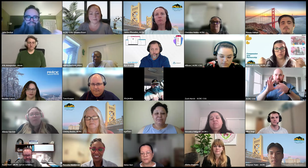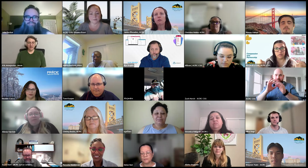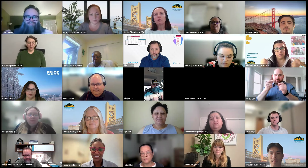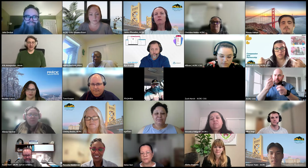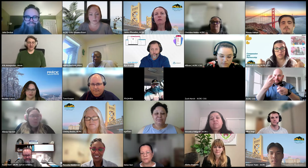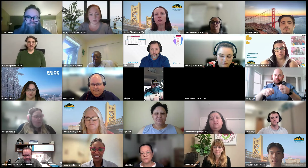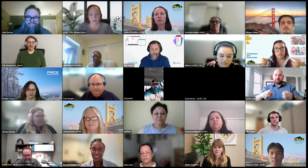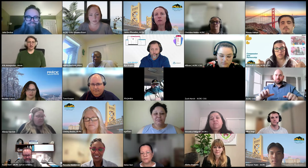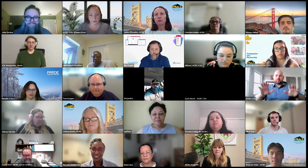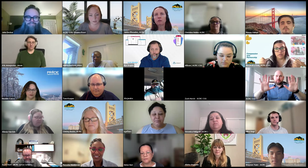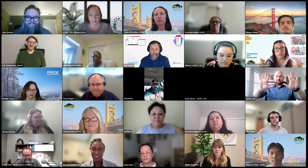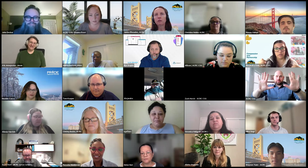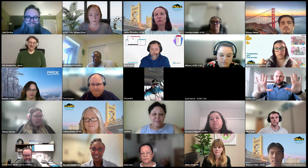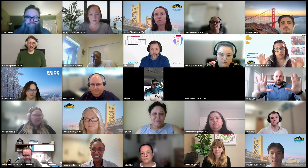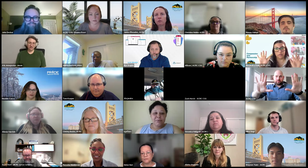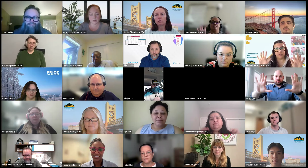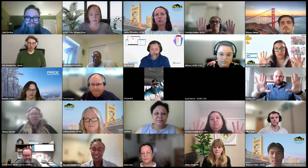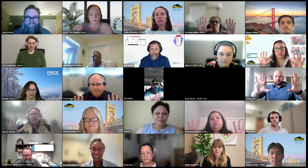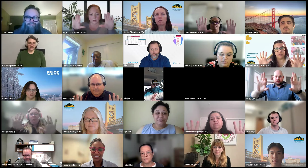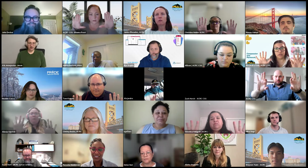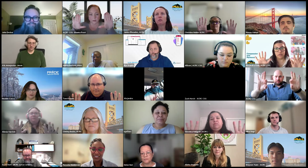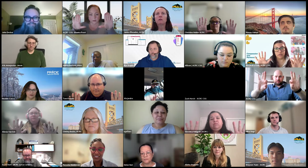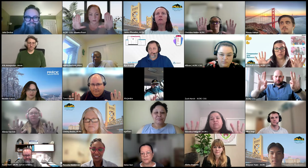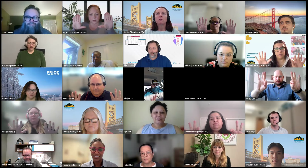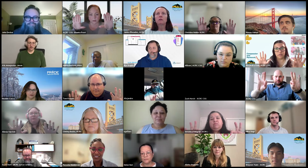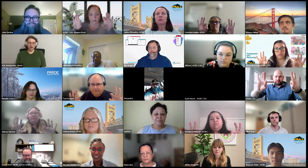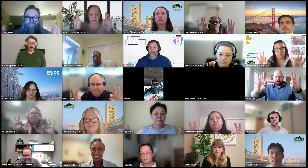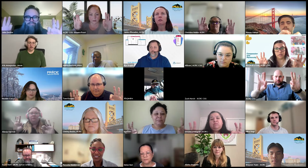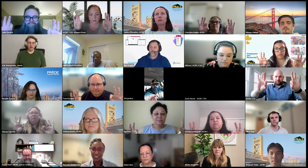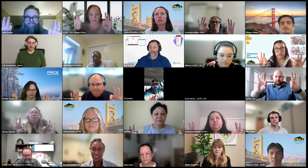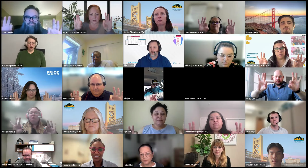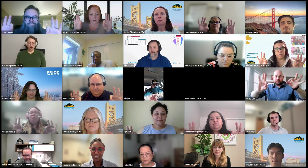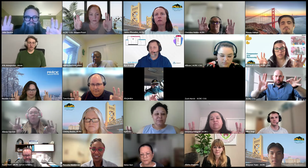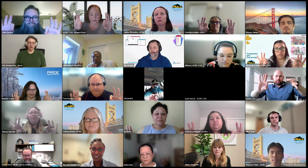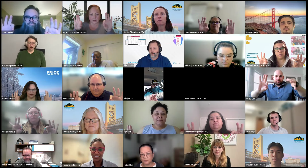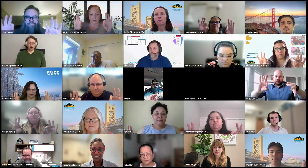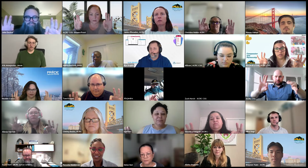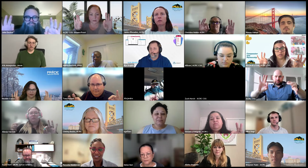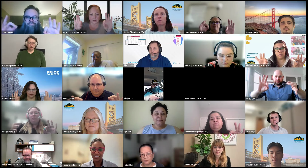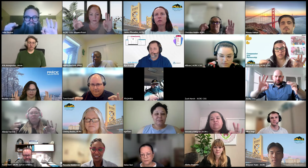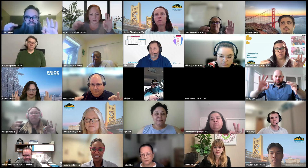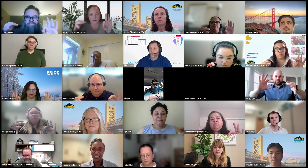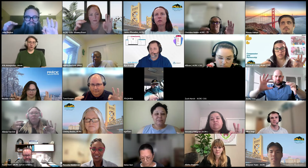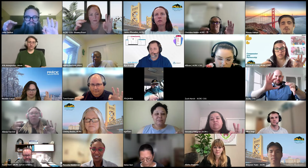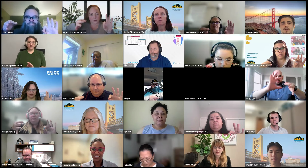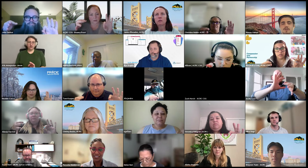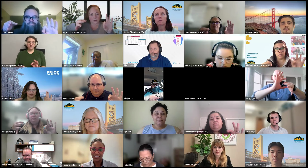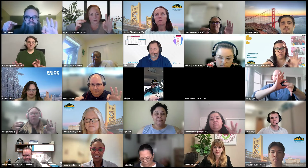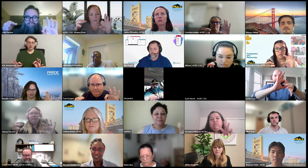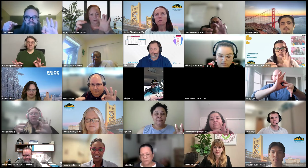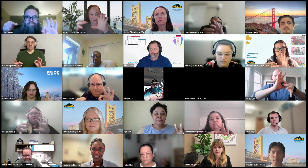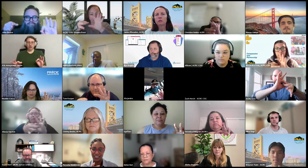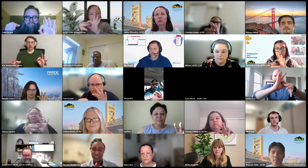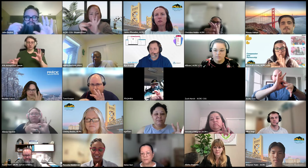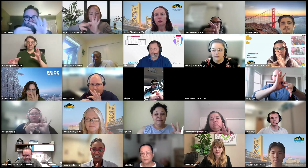winter. And then Olympics, it's a little trickier. You're going to do thumb and pointer